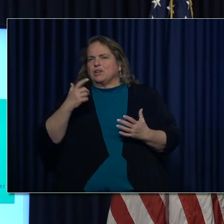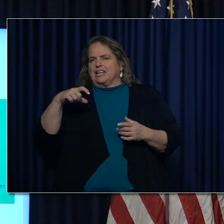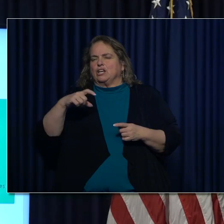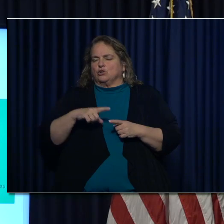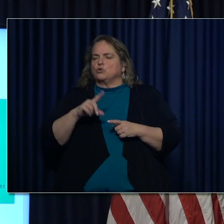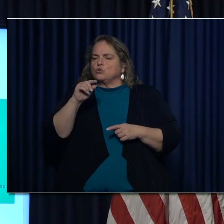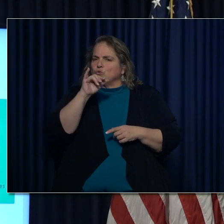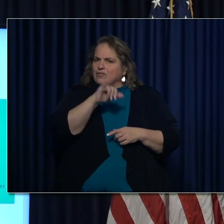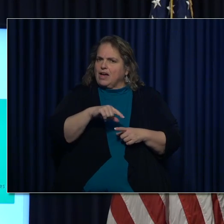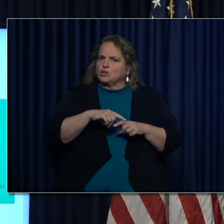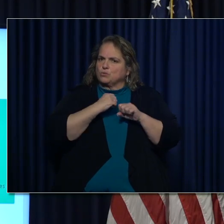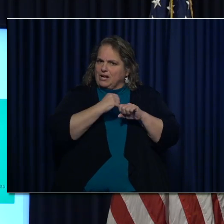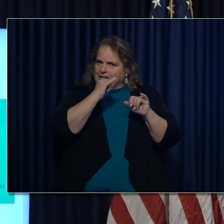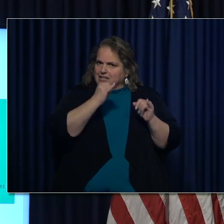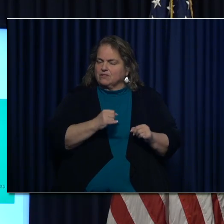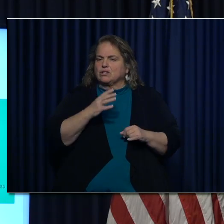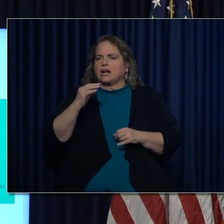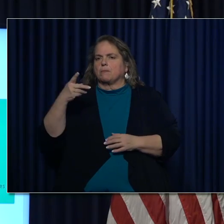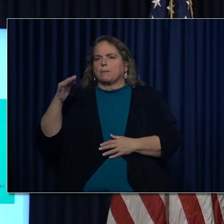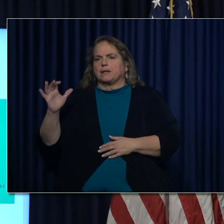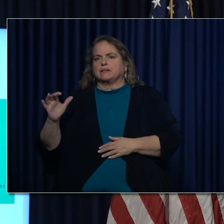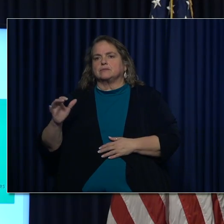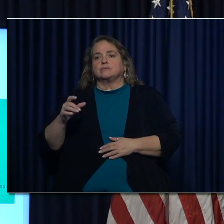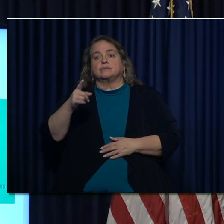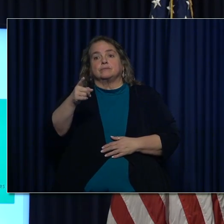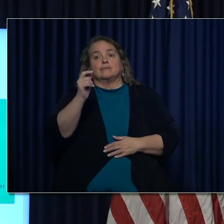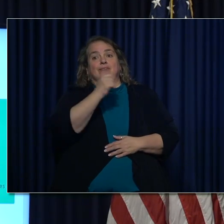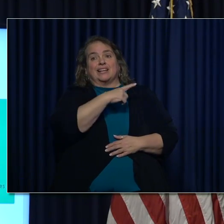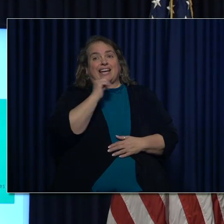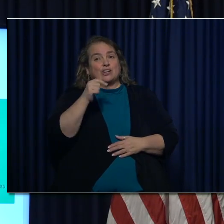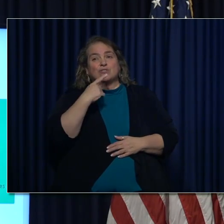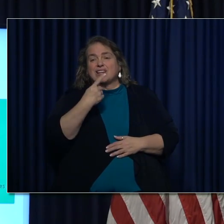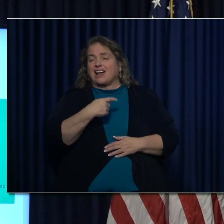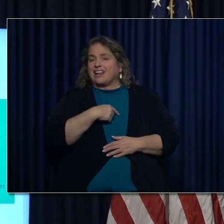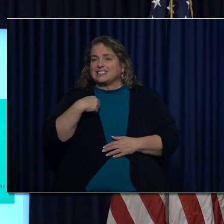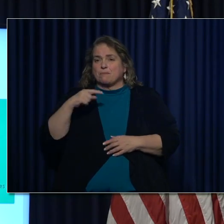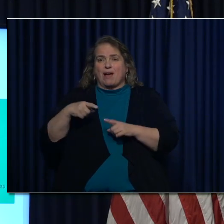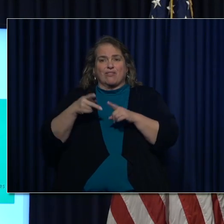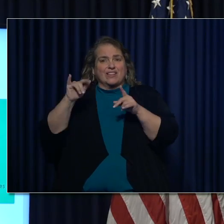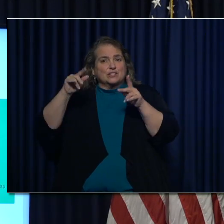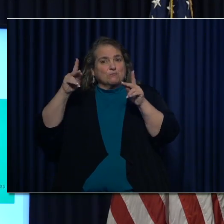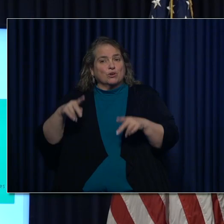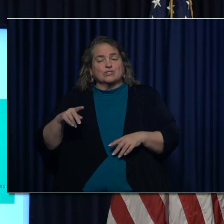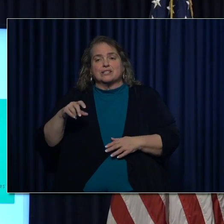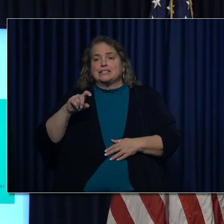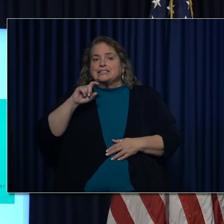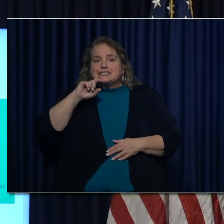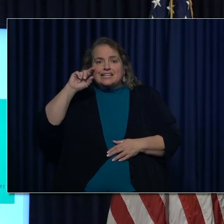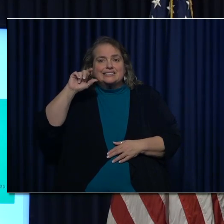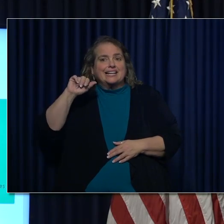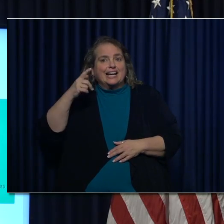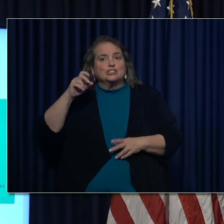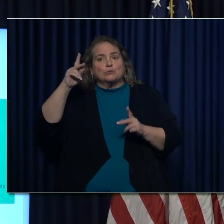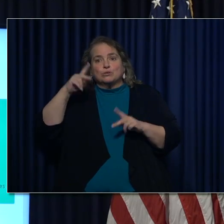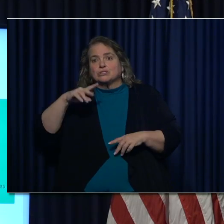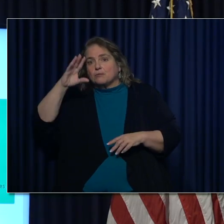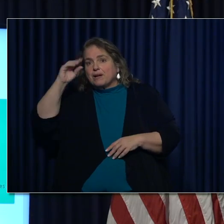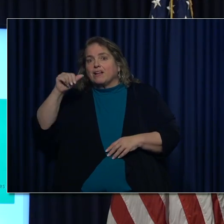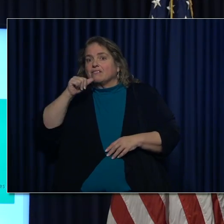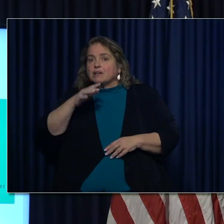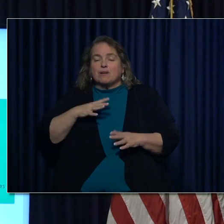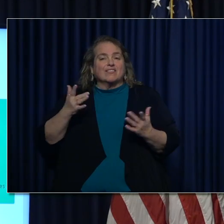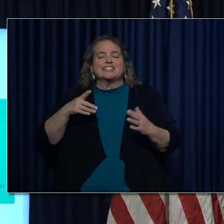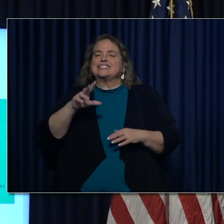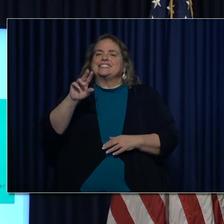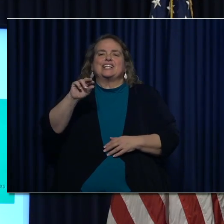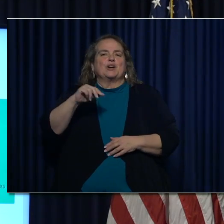well. Can you tell us anything else about this individual, sex, age, Uh, underlying condition? We've released